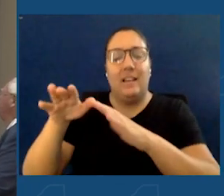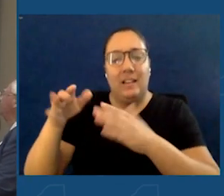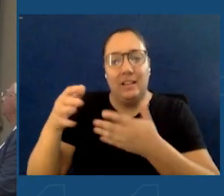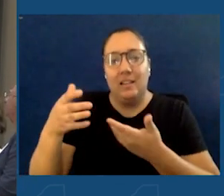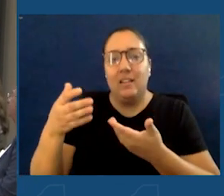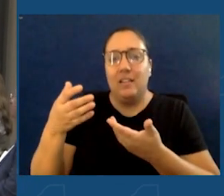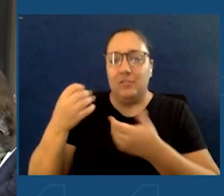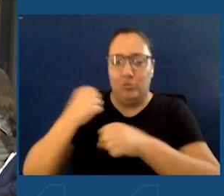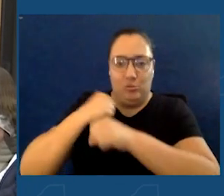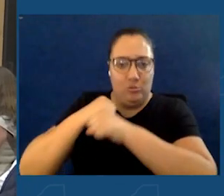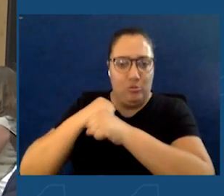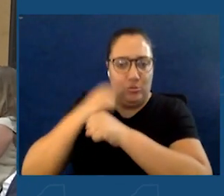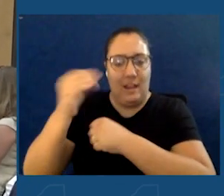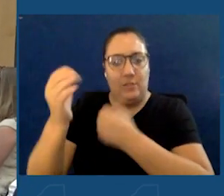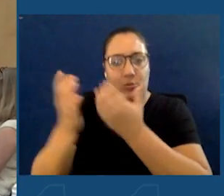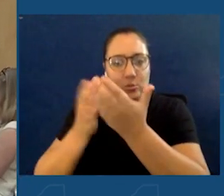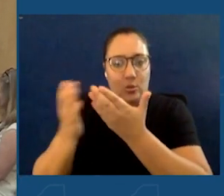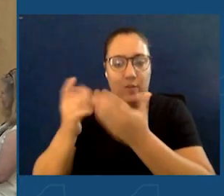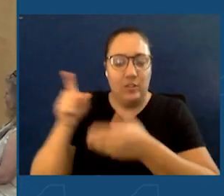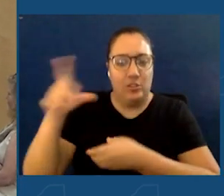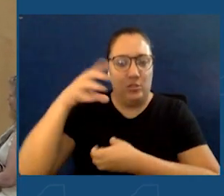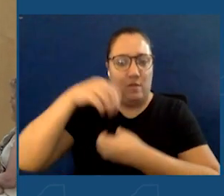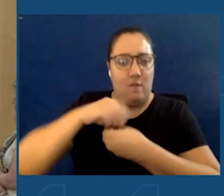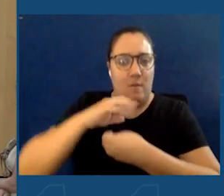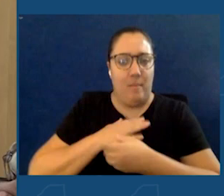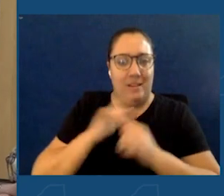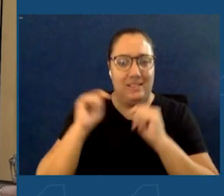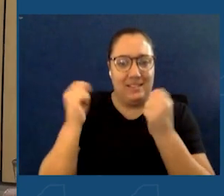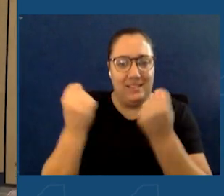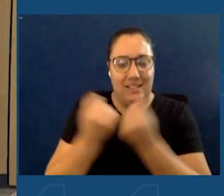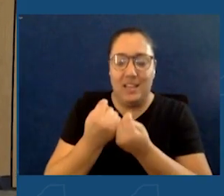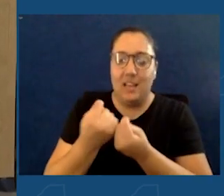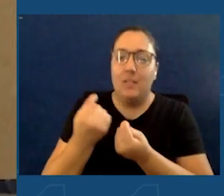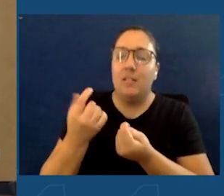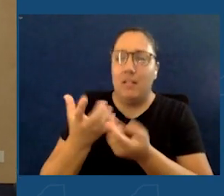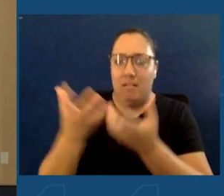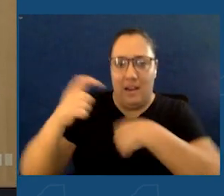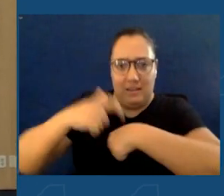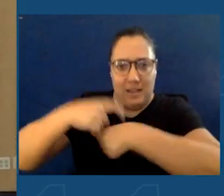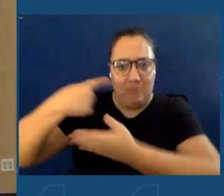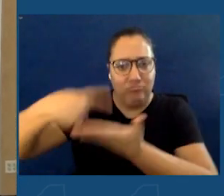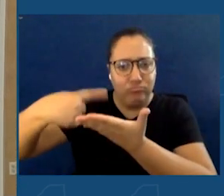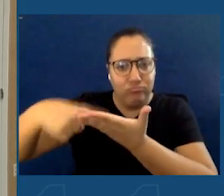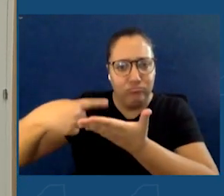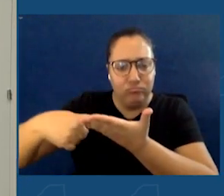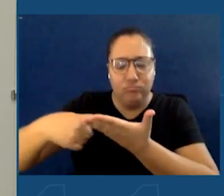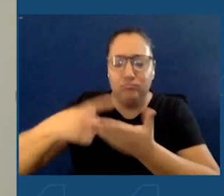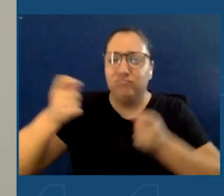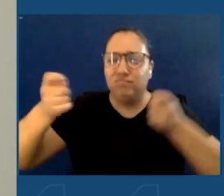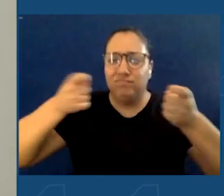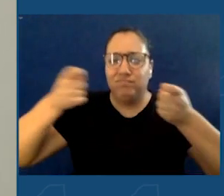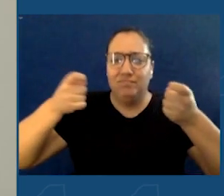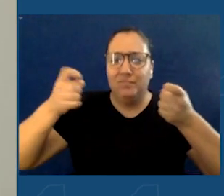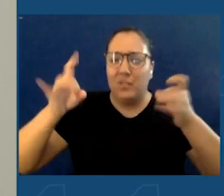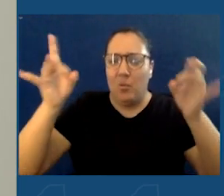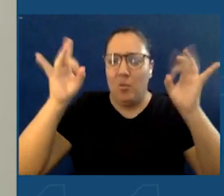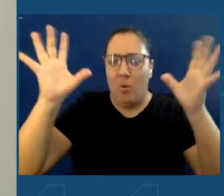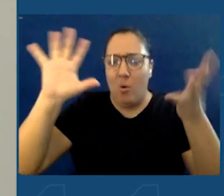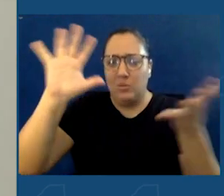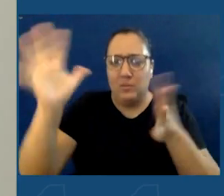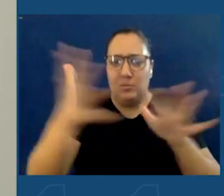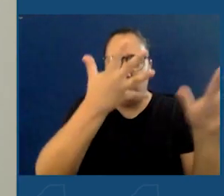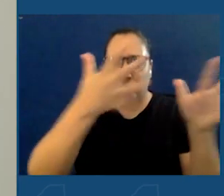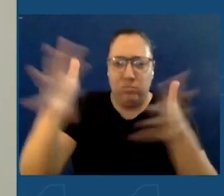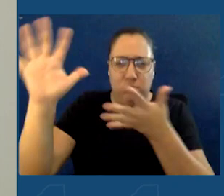team. We had a lot of time together to deal with massive storms during the winter season, and now we're just talking about how to be prepared for what